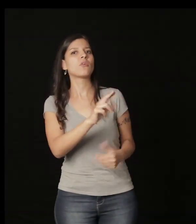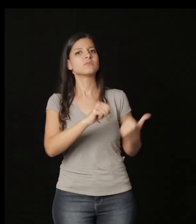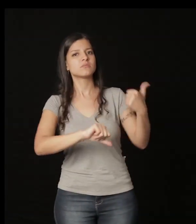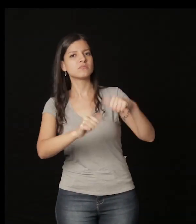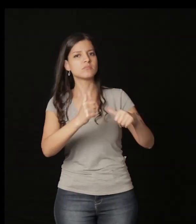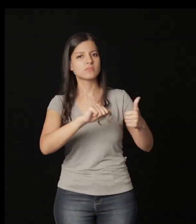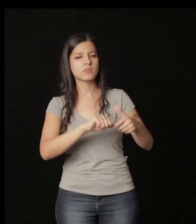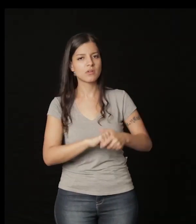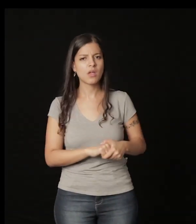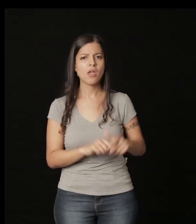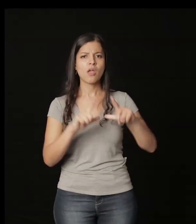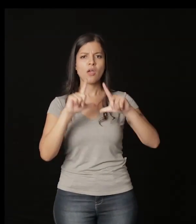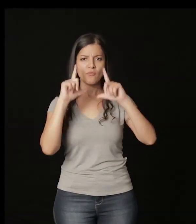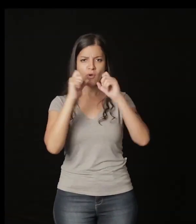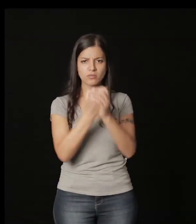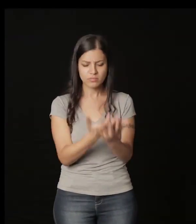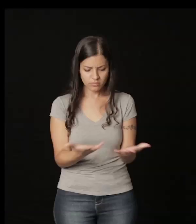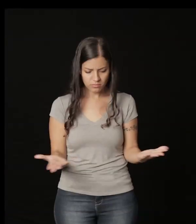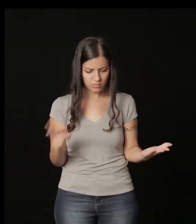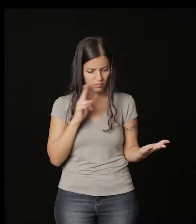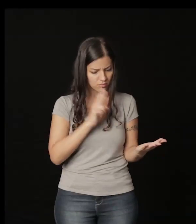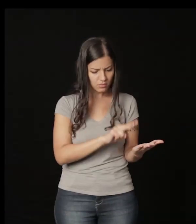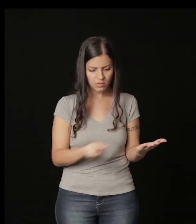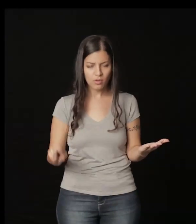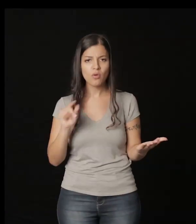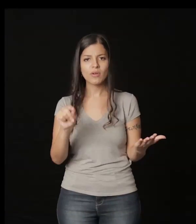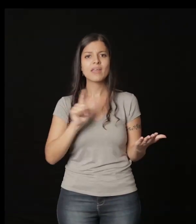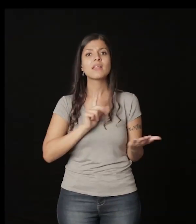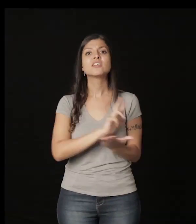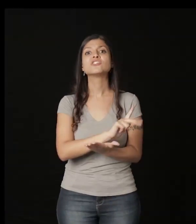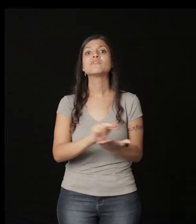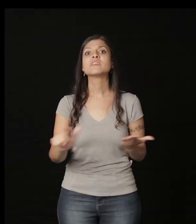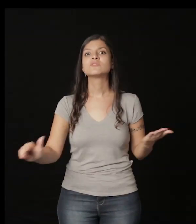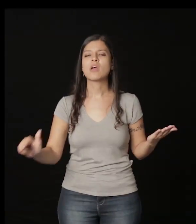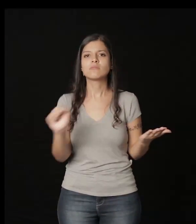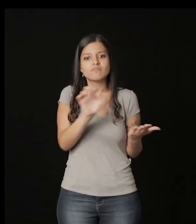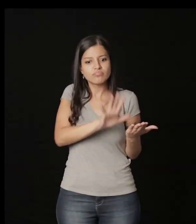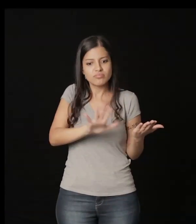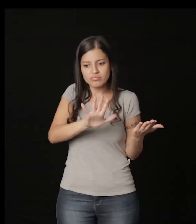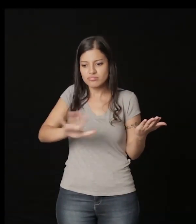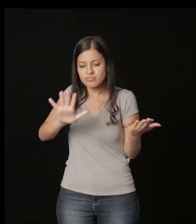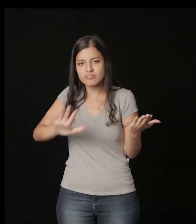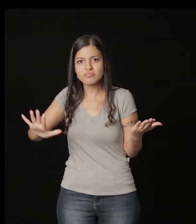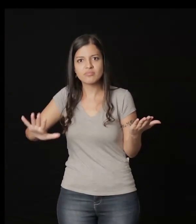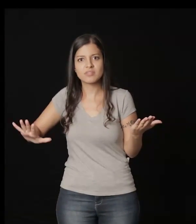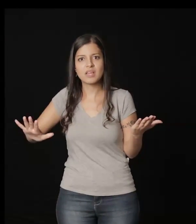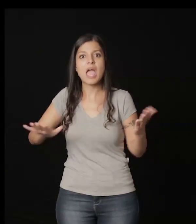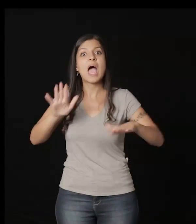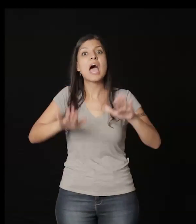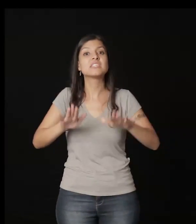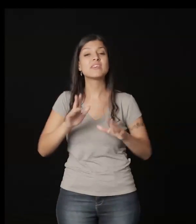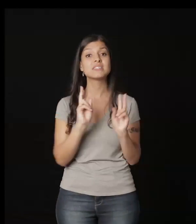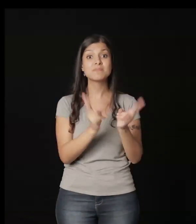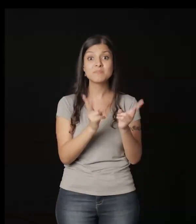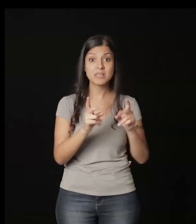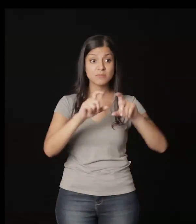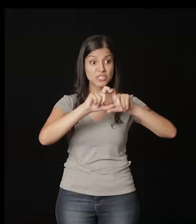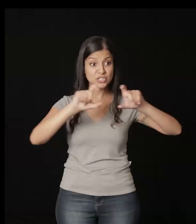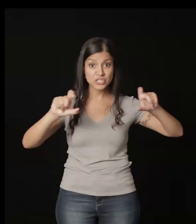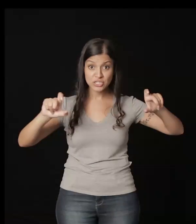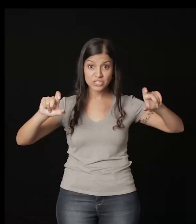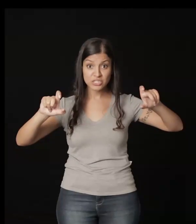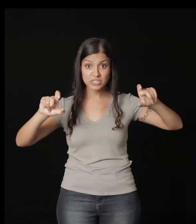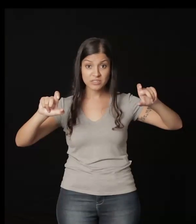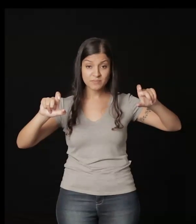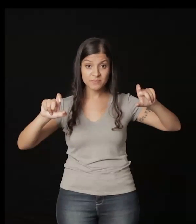way. And we looked at these pictures, and what struck us is how diverse the imagery was. And sometimes you would see on